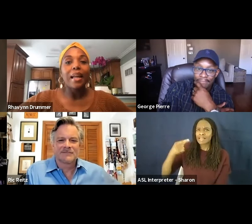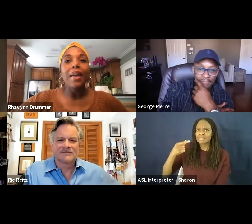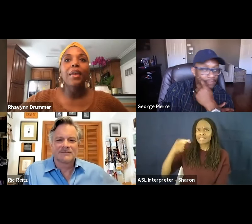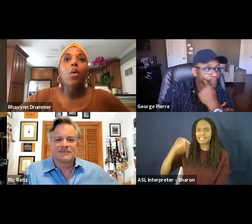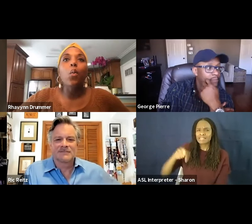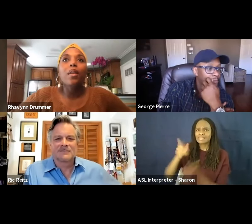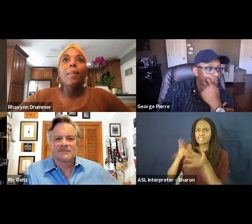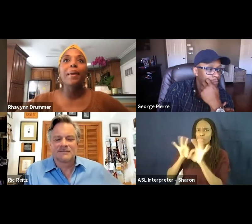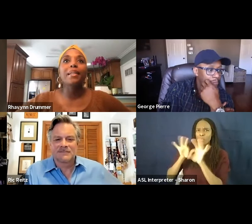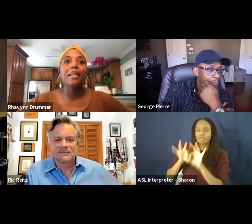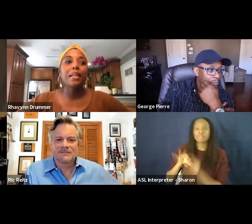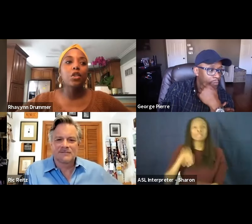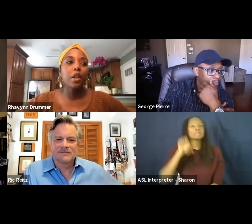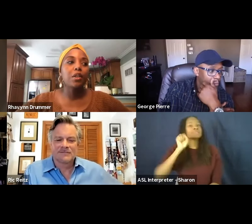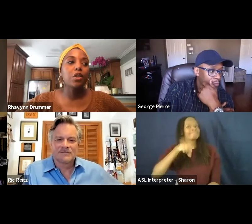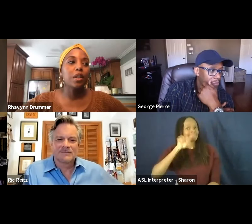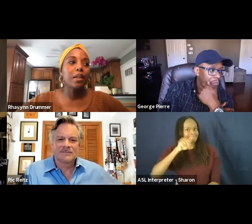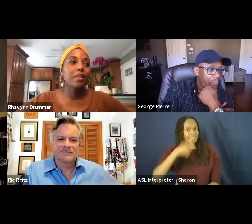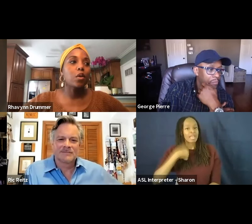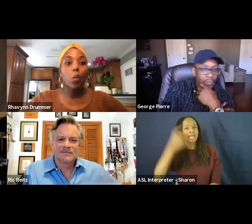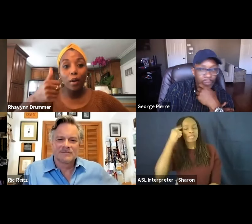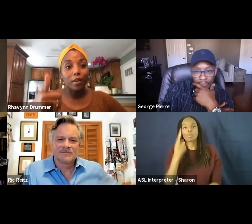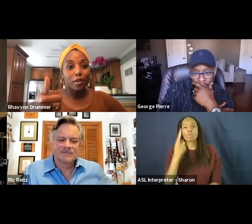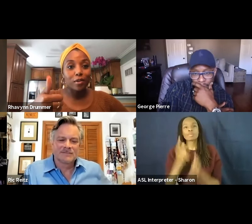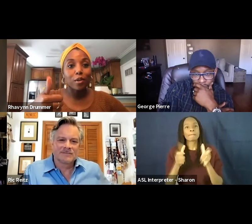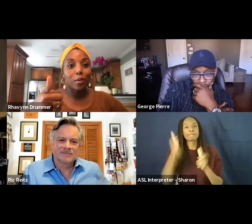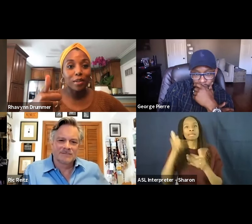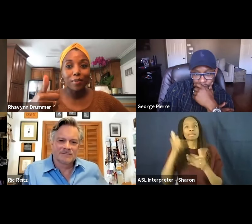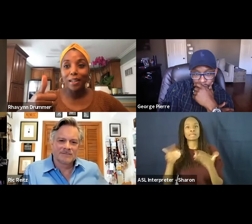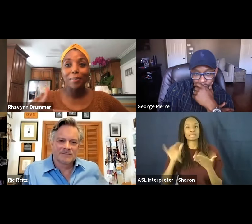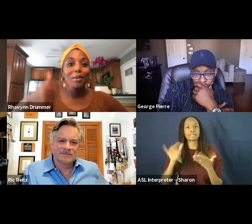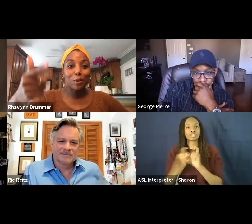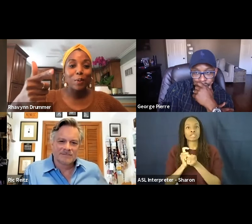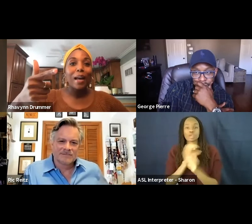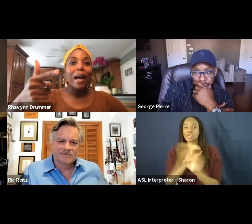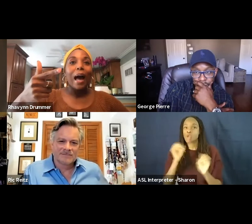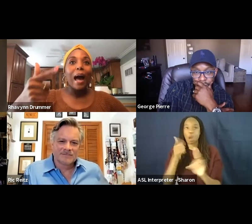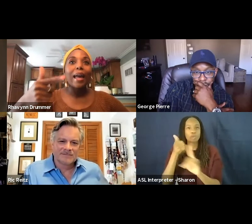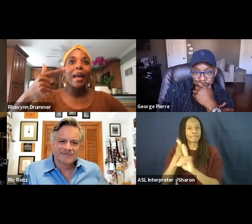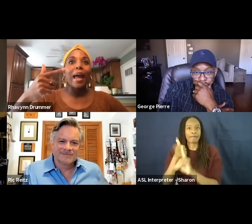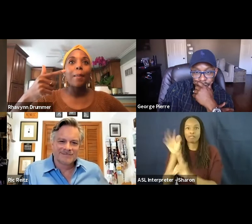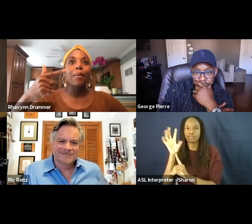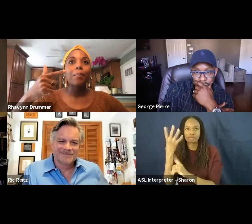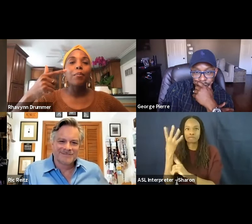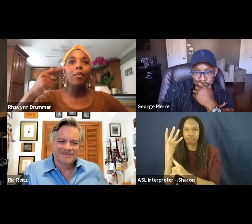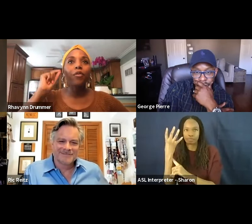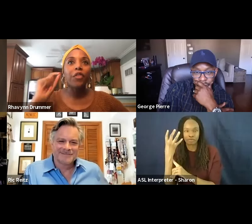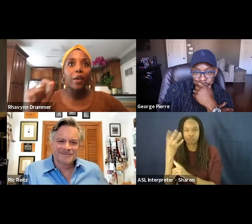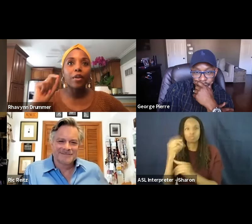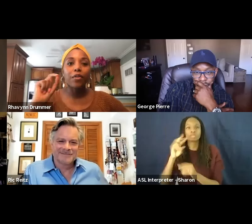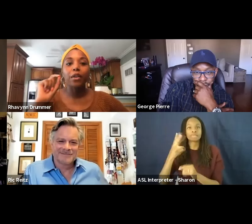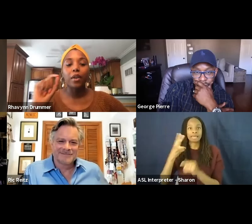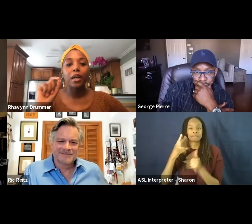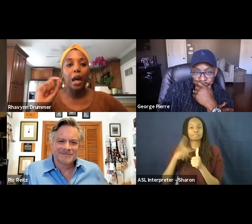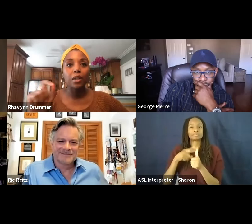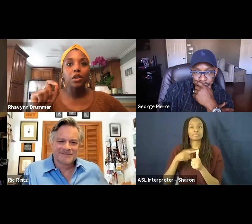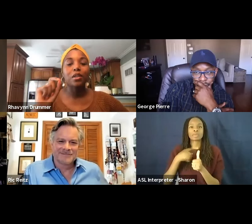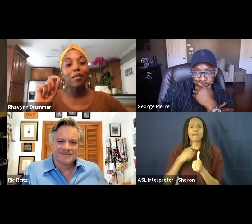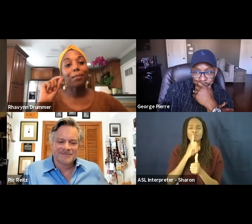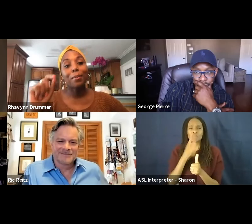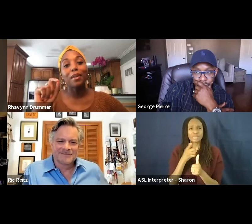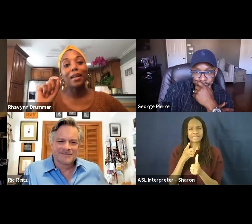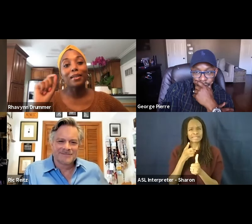yes. I think one of the biggest things that's changed is one, there's no self-tapes. Two, I am very, very, very